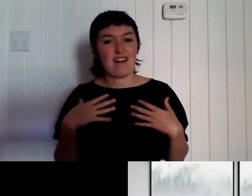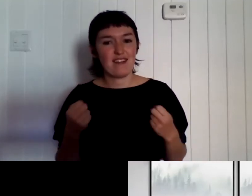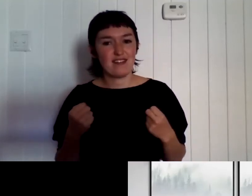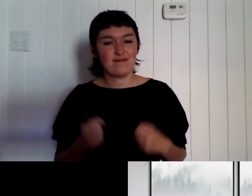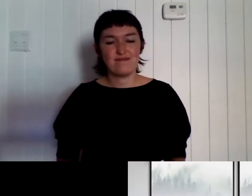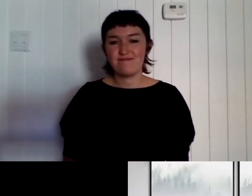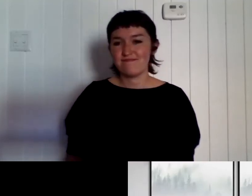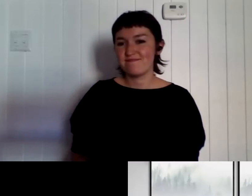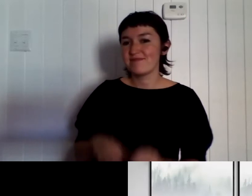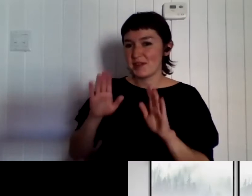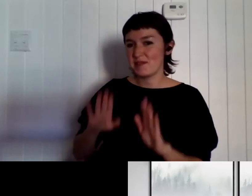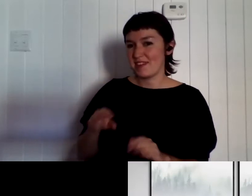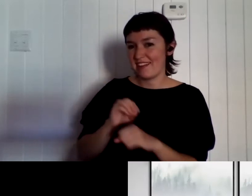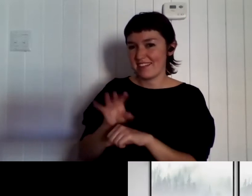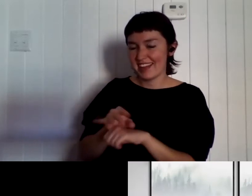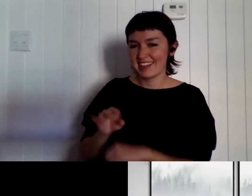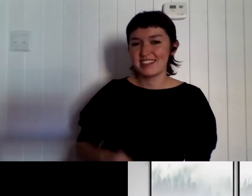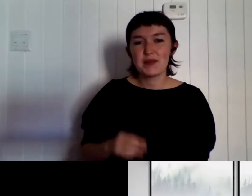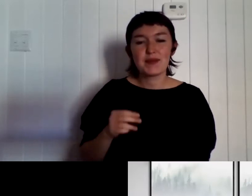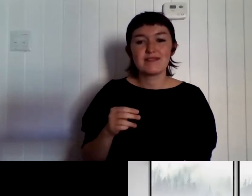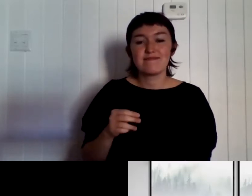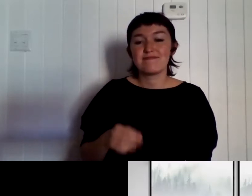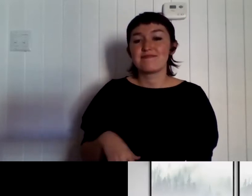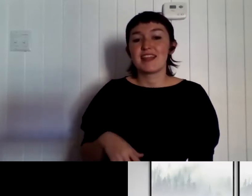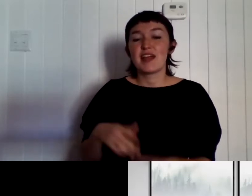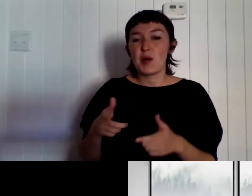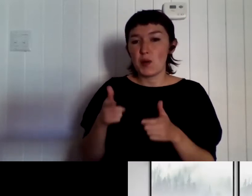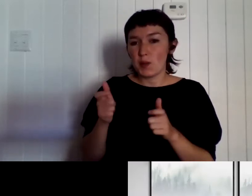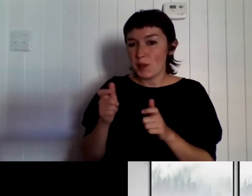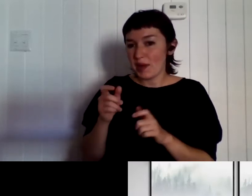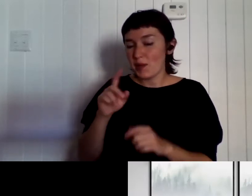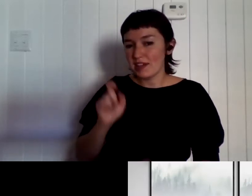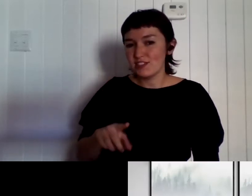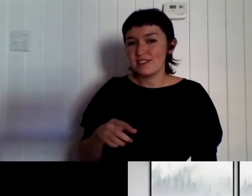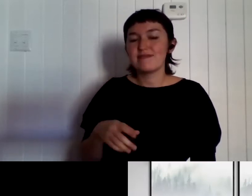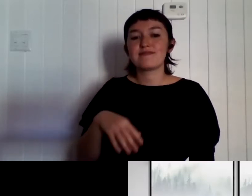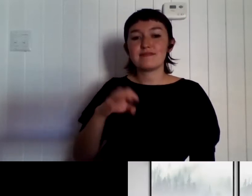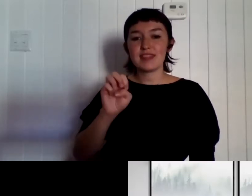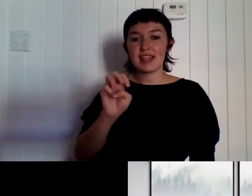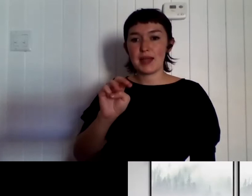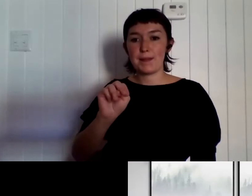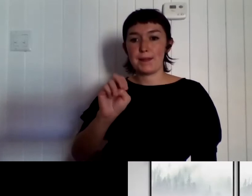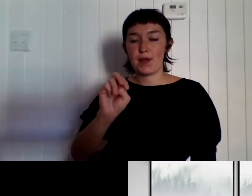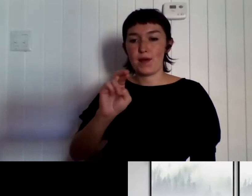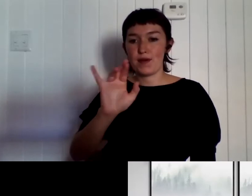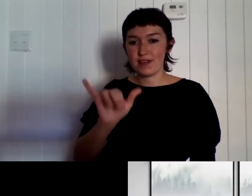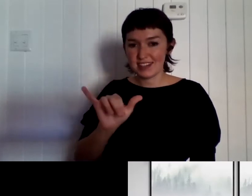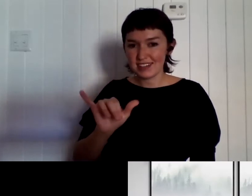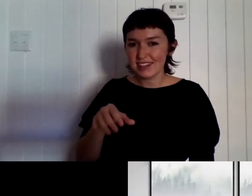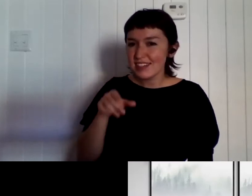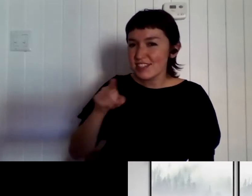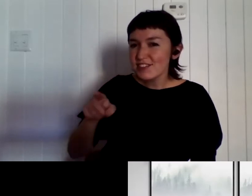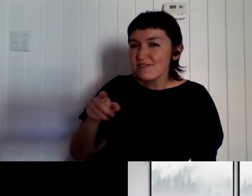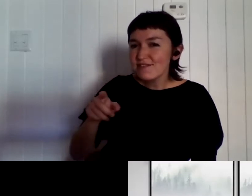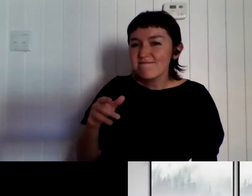would be a quick question from Emery in 5th grade in Lake Stevens, Washington. Do you ever get grossed out when you look at brains?